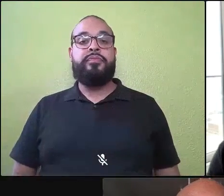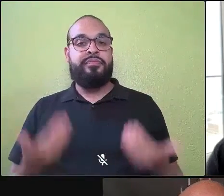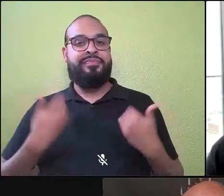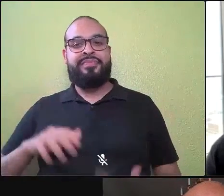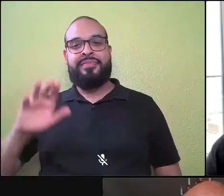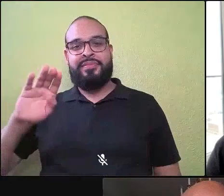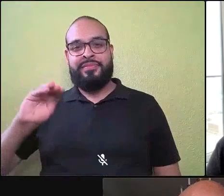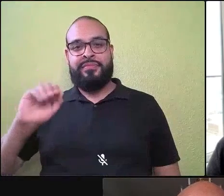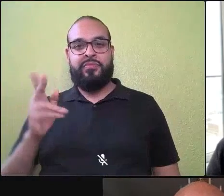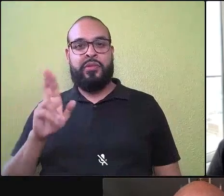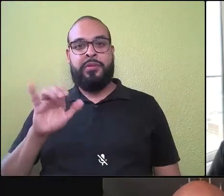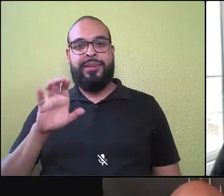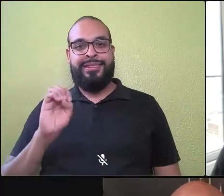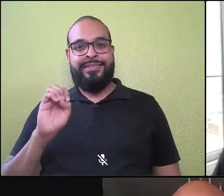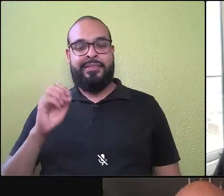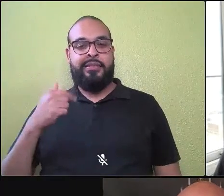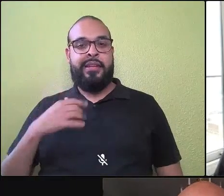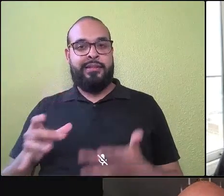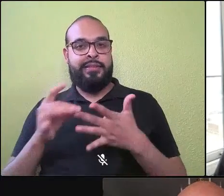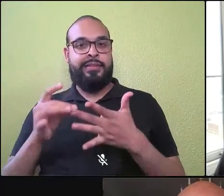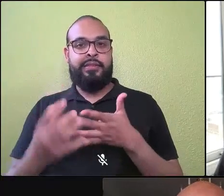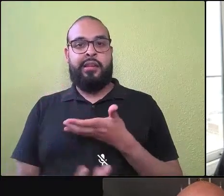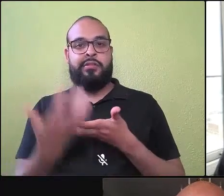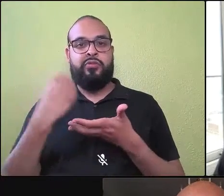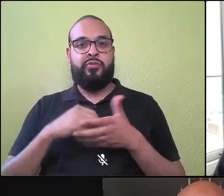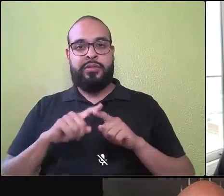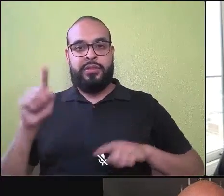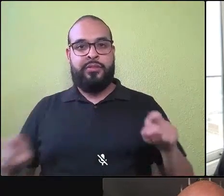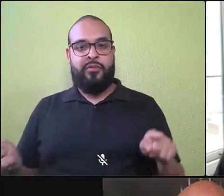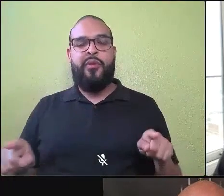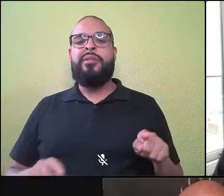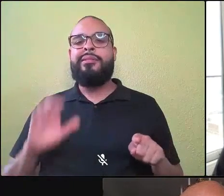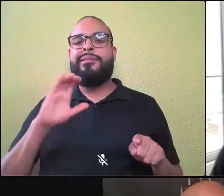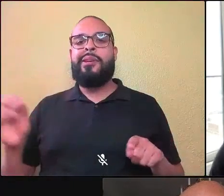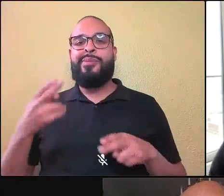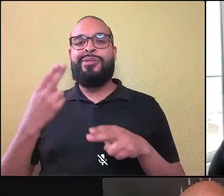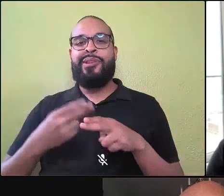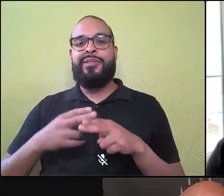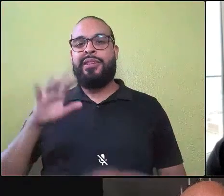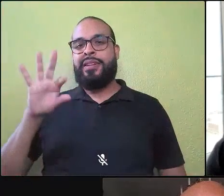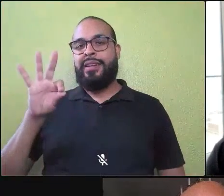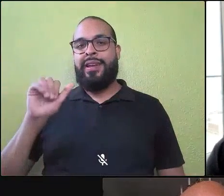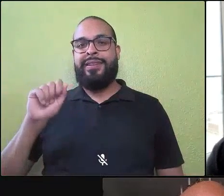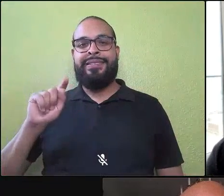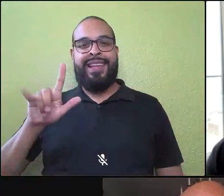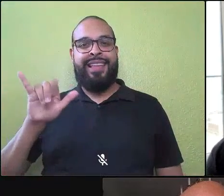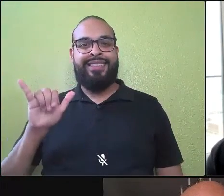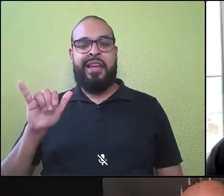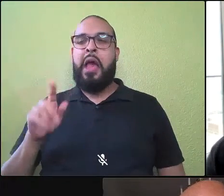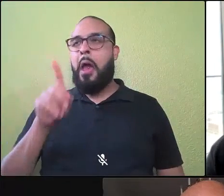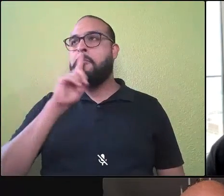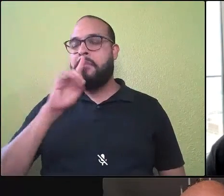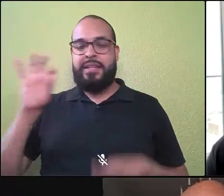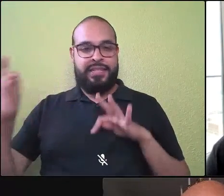Maurice. I lead inclusion and diversity at a company called Fastly. I will not spend a bunch of time explaining what it is because it